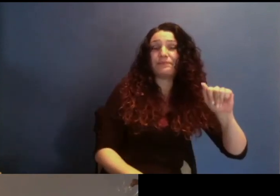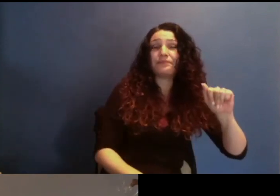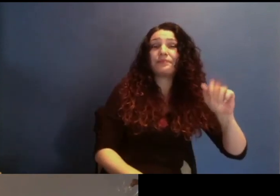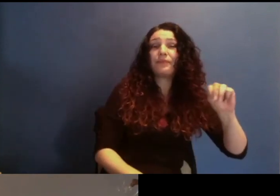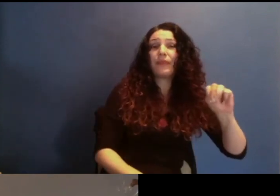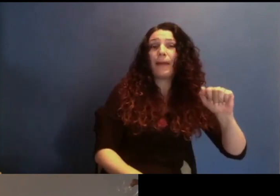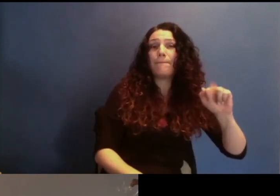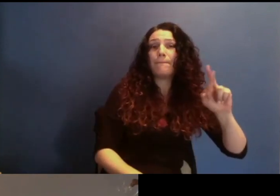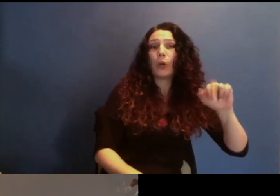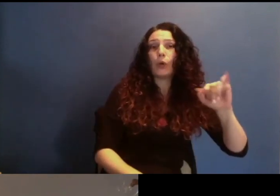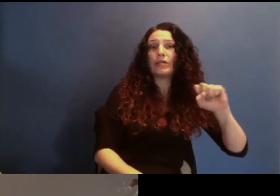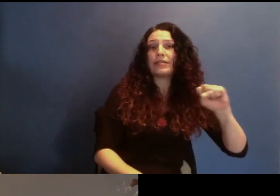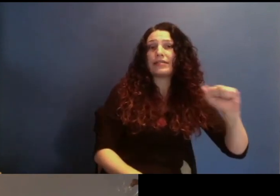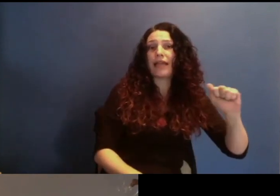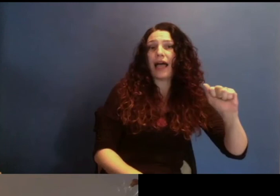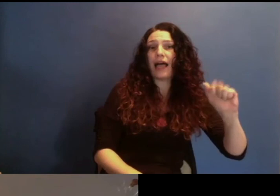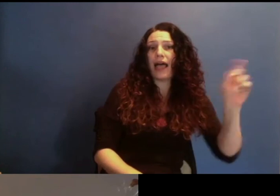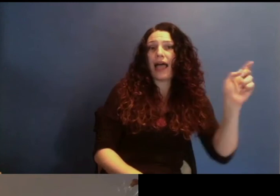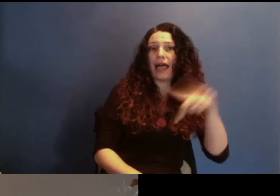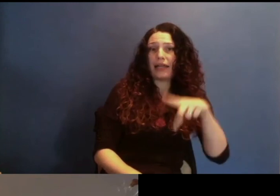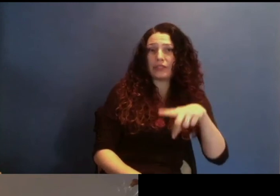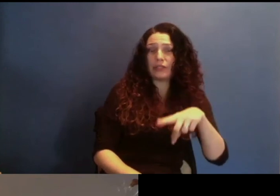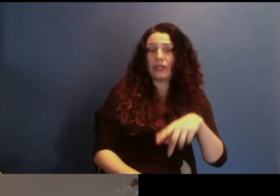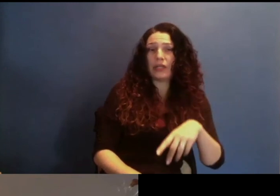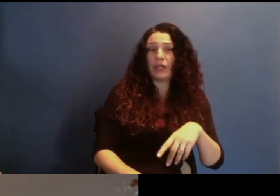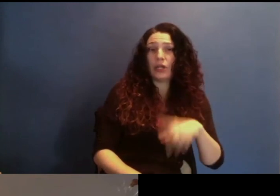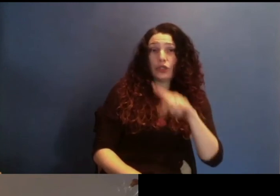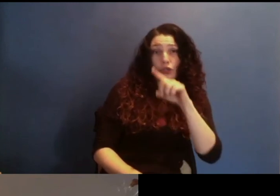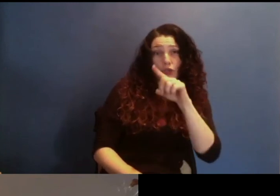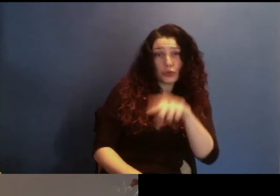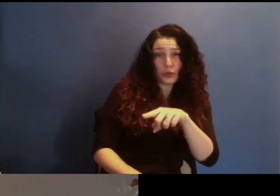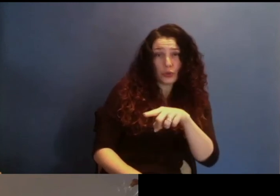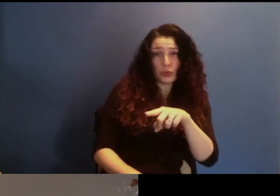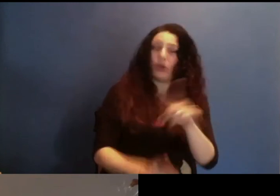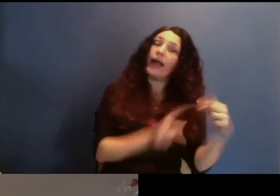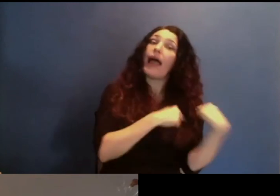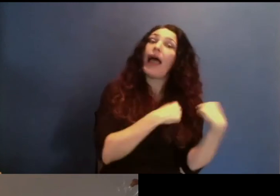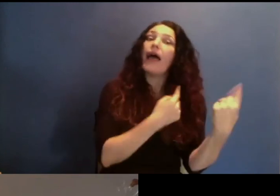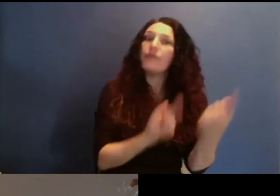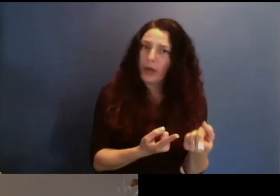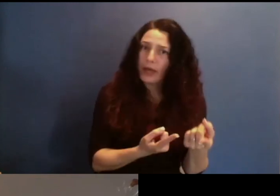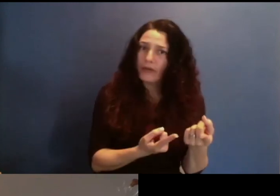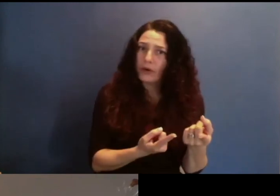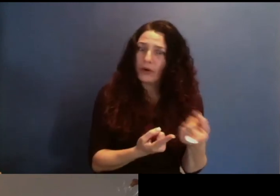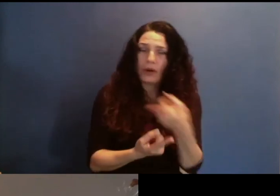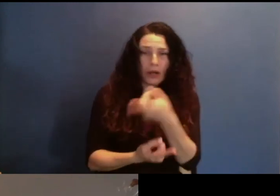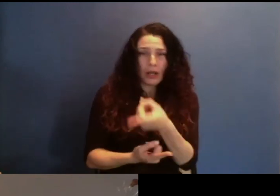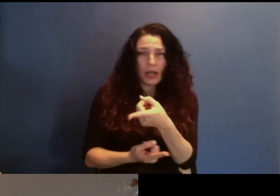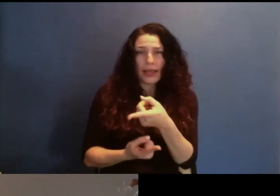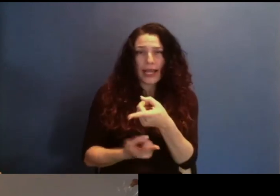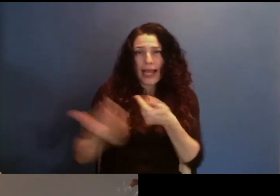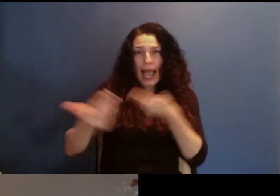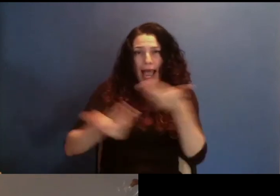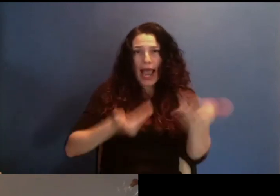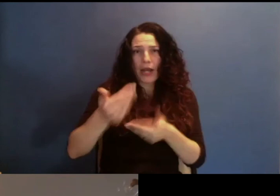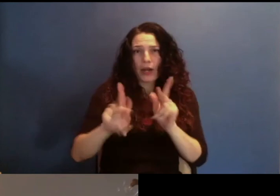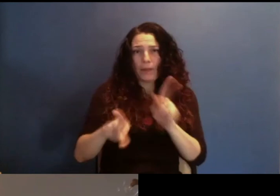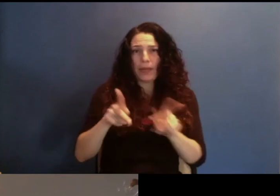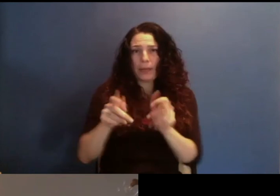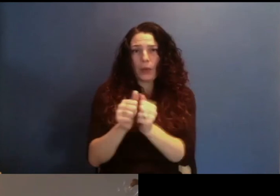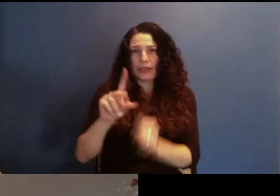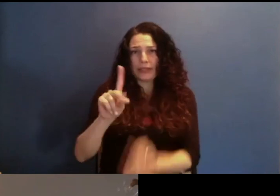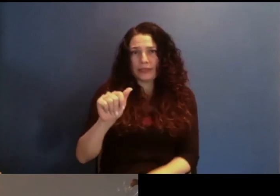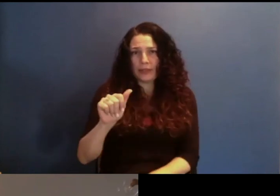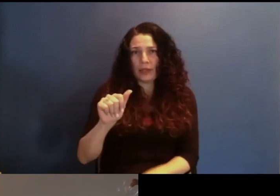do you have you ever, or do you plan on hiring people with disabilities to work behind the camera, specifically like